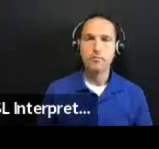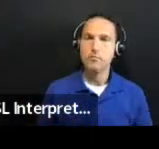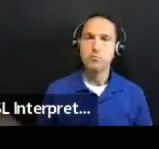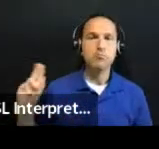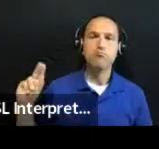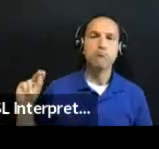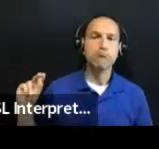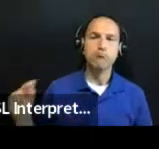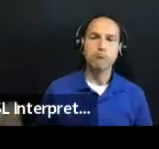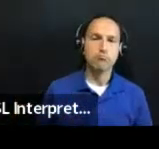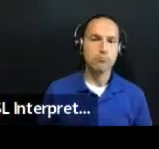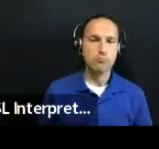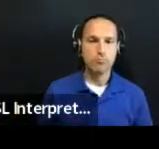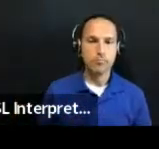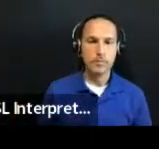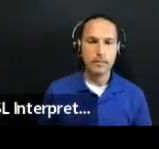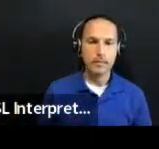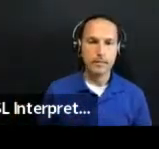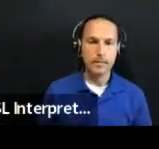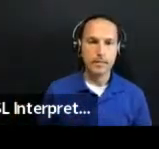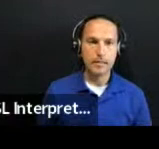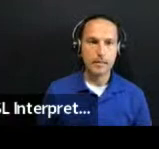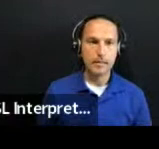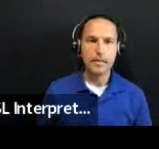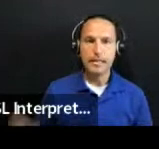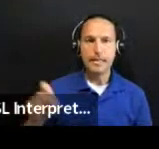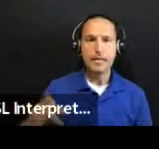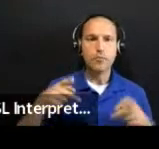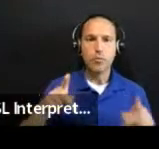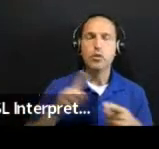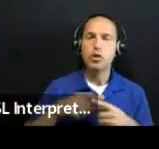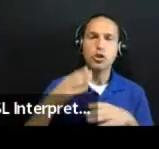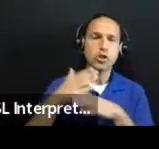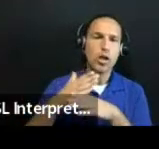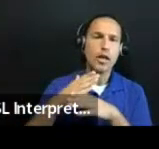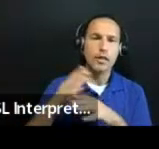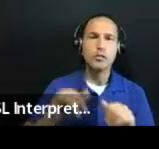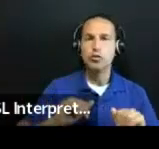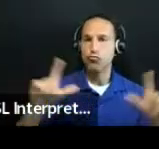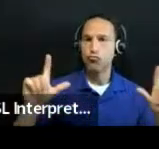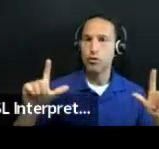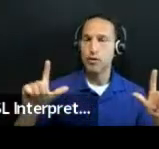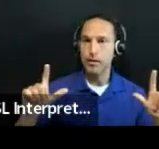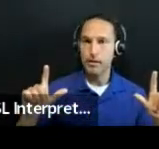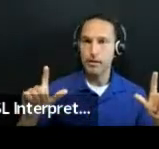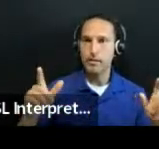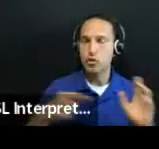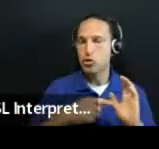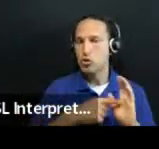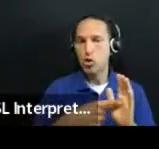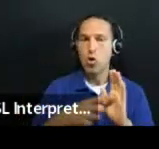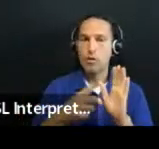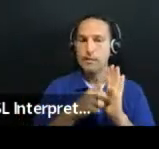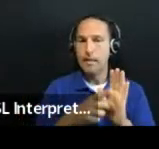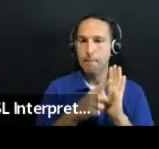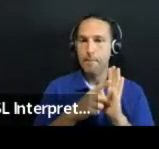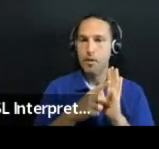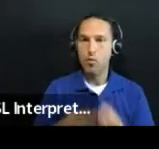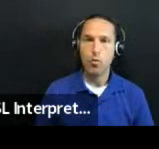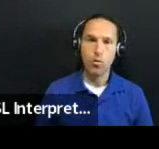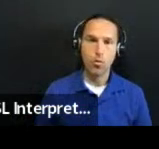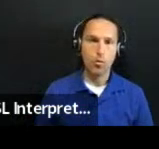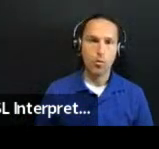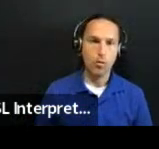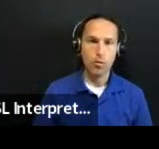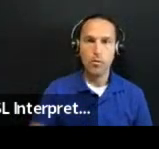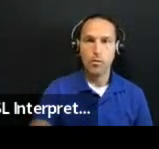No, we are good. I just need permission to share screen so I can start some demos for y'all. Hopefully